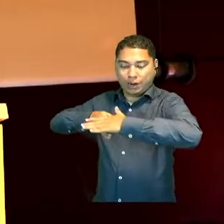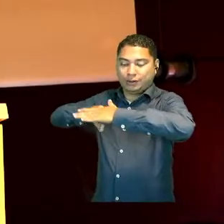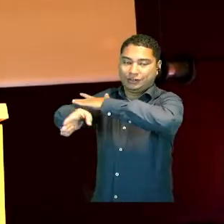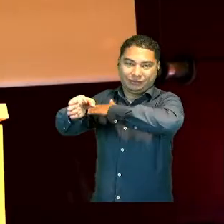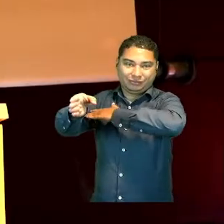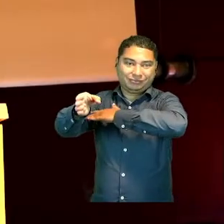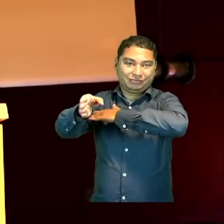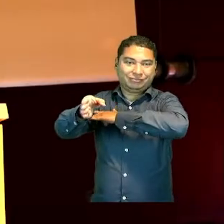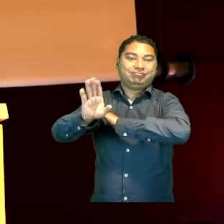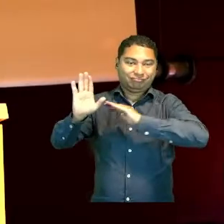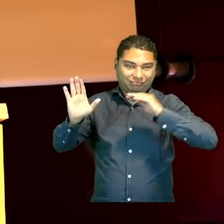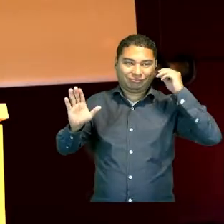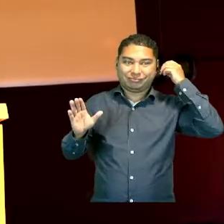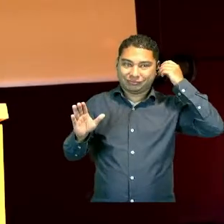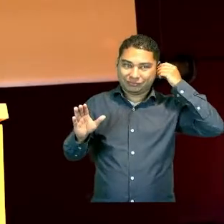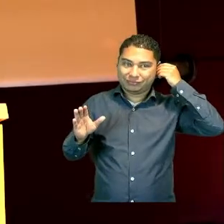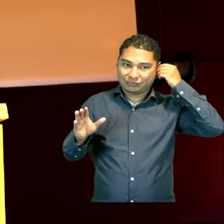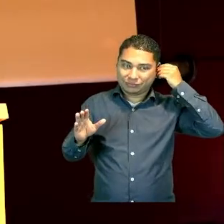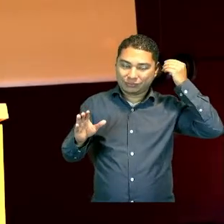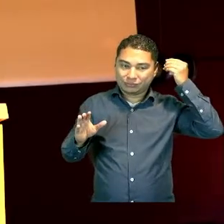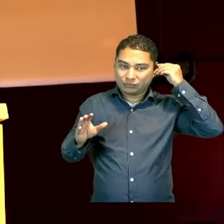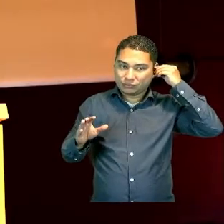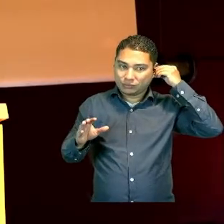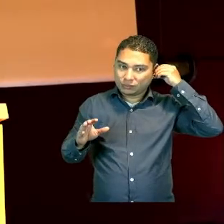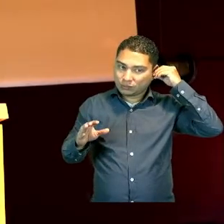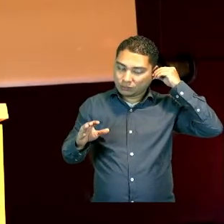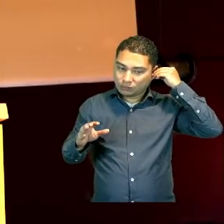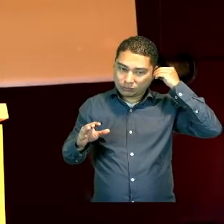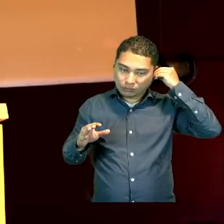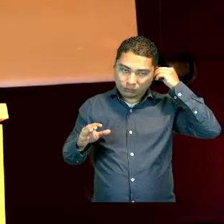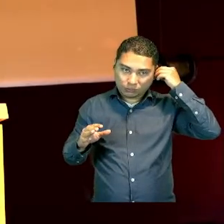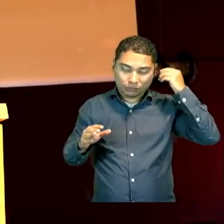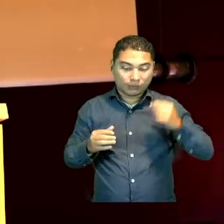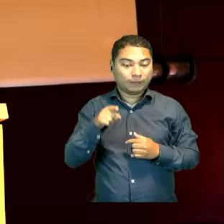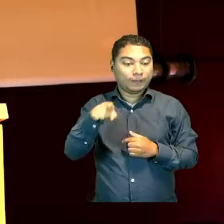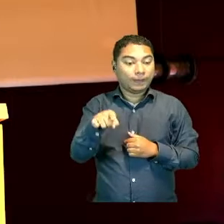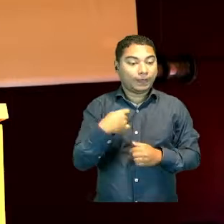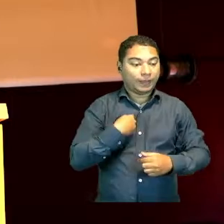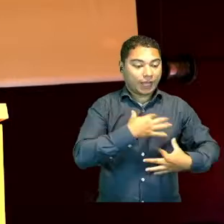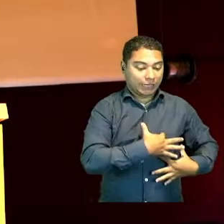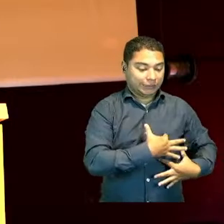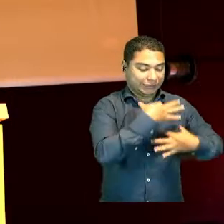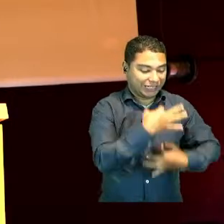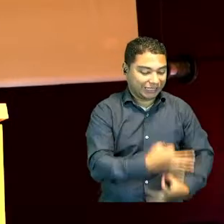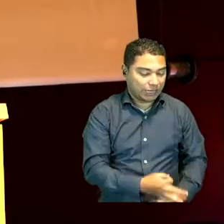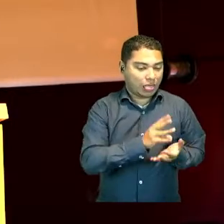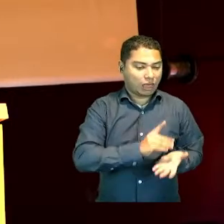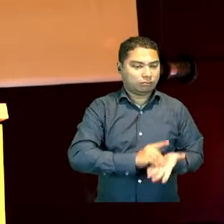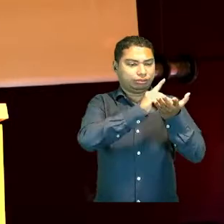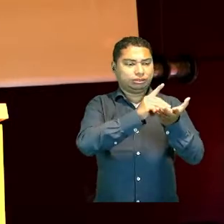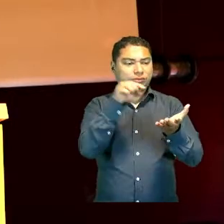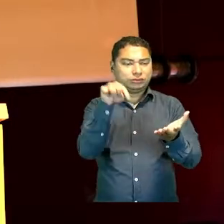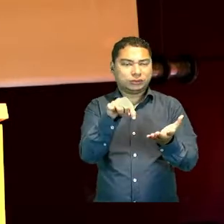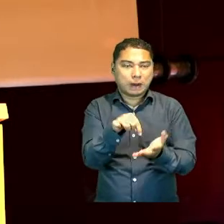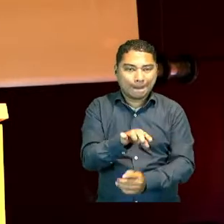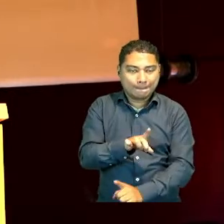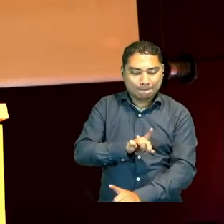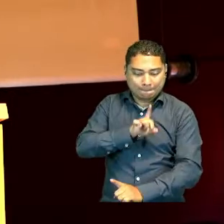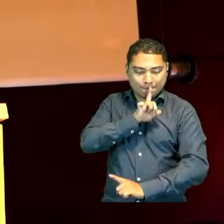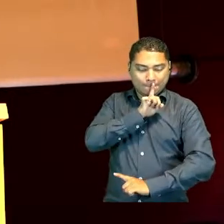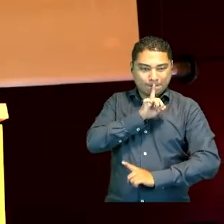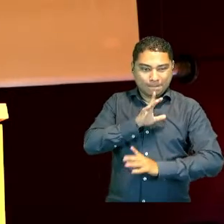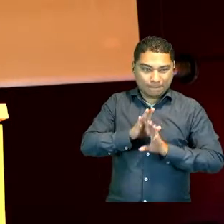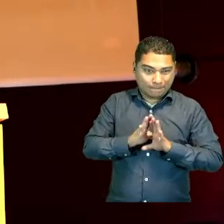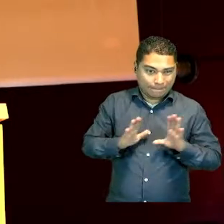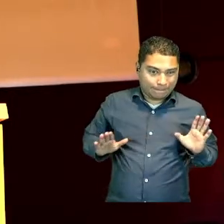womanhood, without violence and without special patronage, then